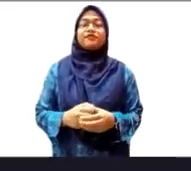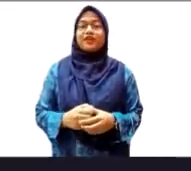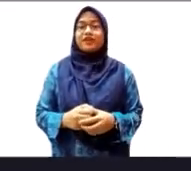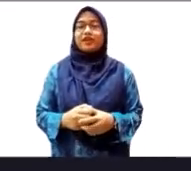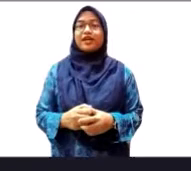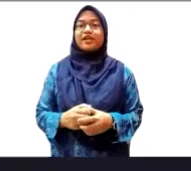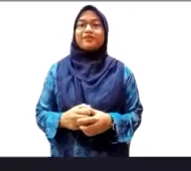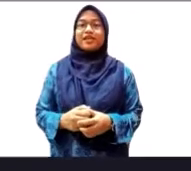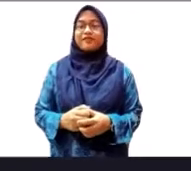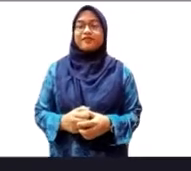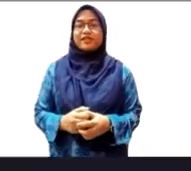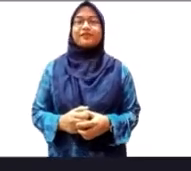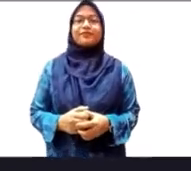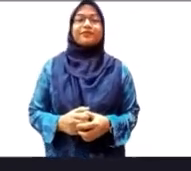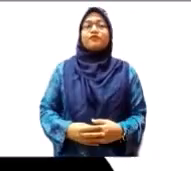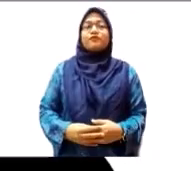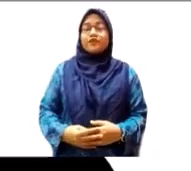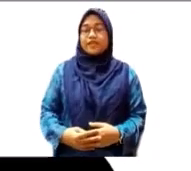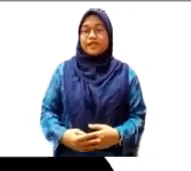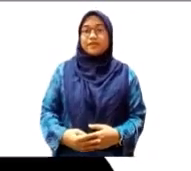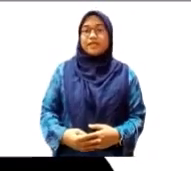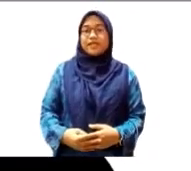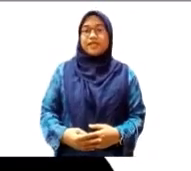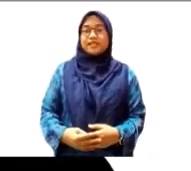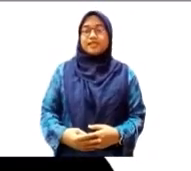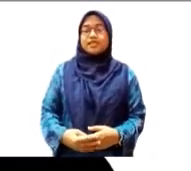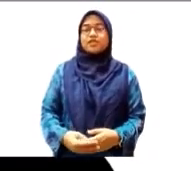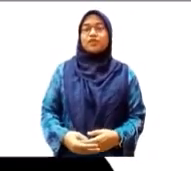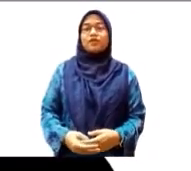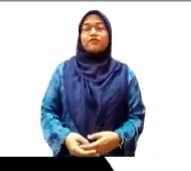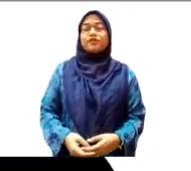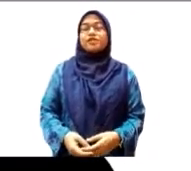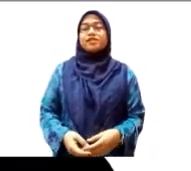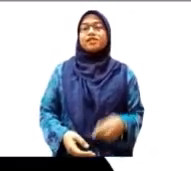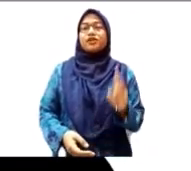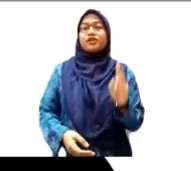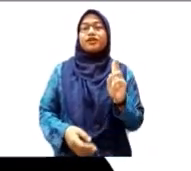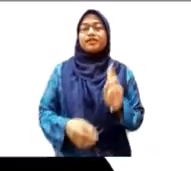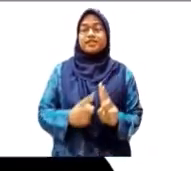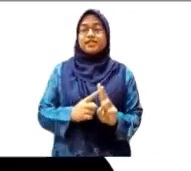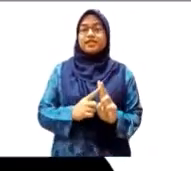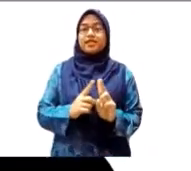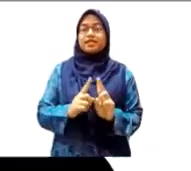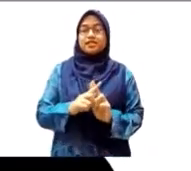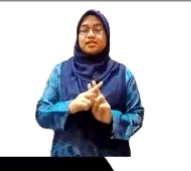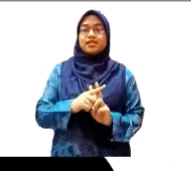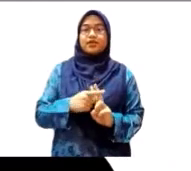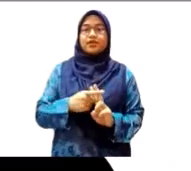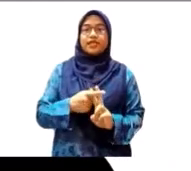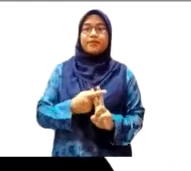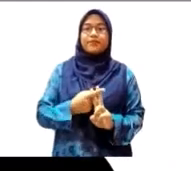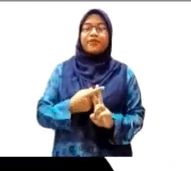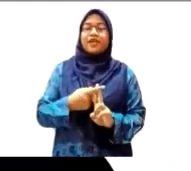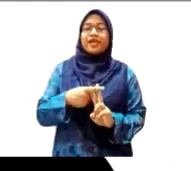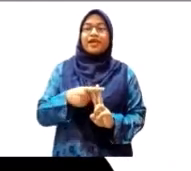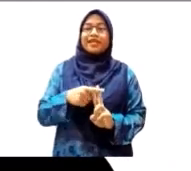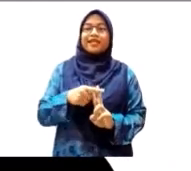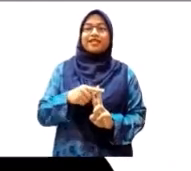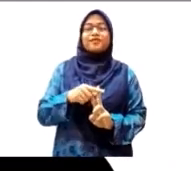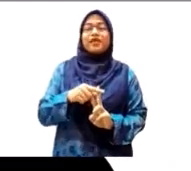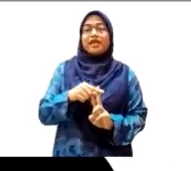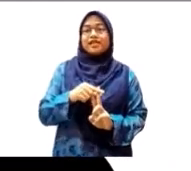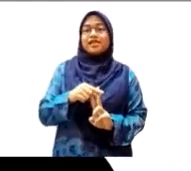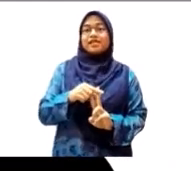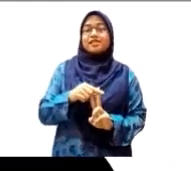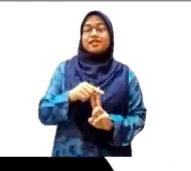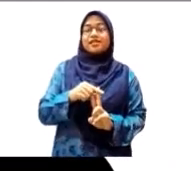is a very high mean level. For reliability analysis, we will focus on section C and section D only, and it